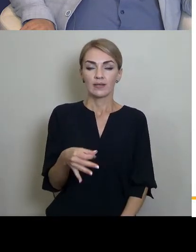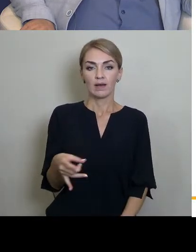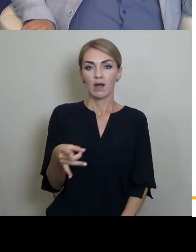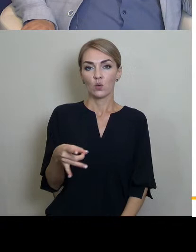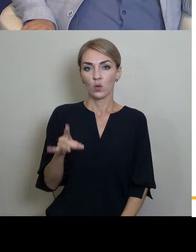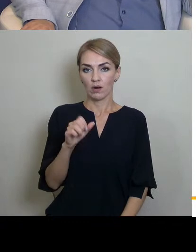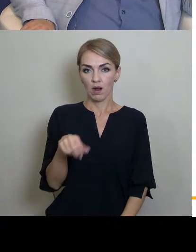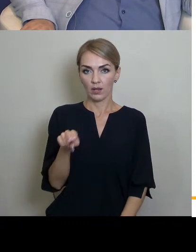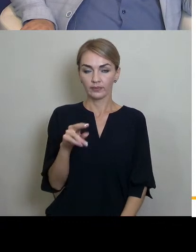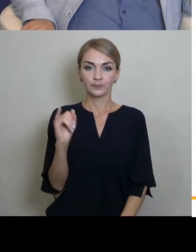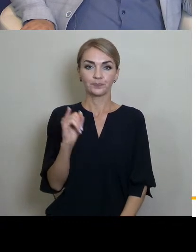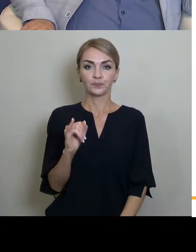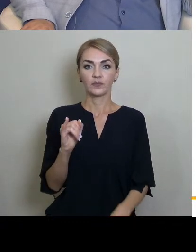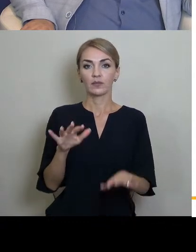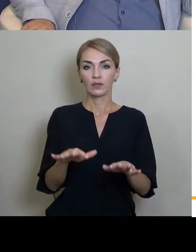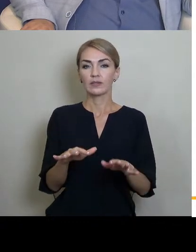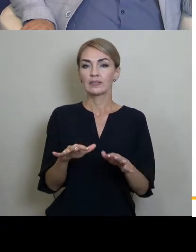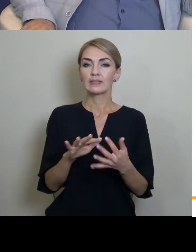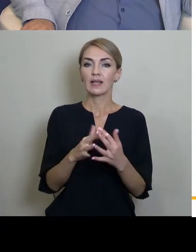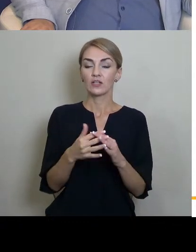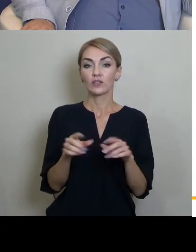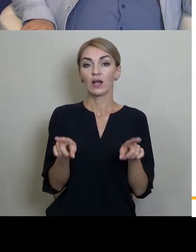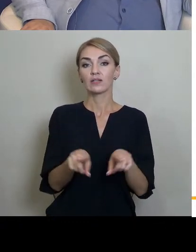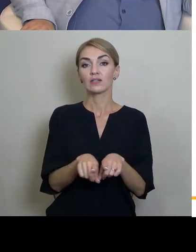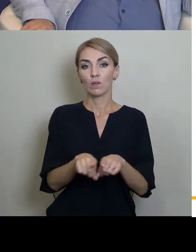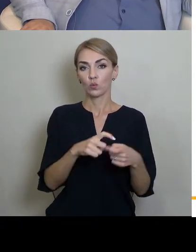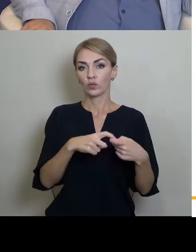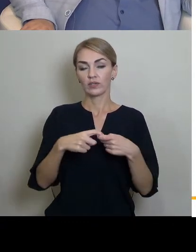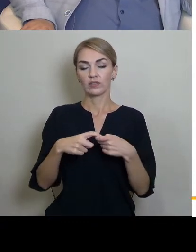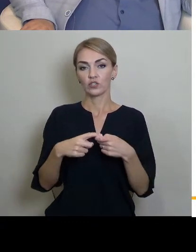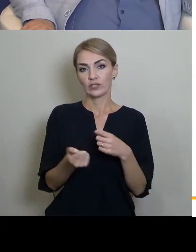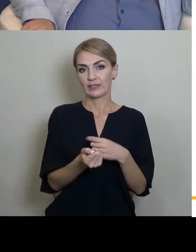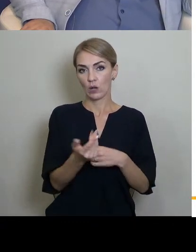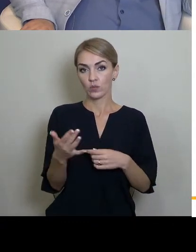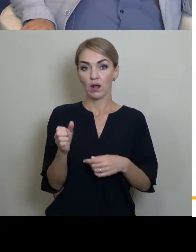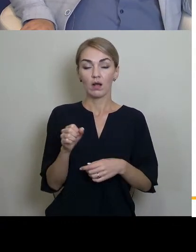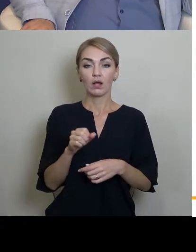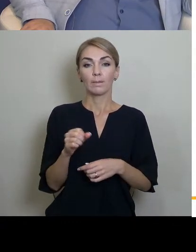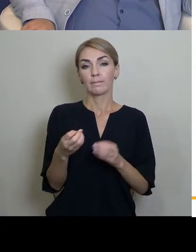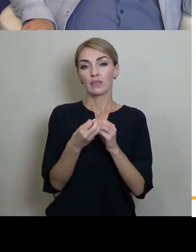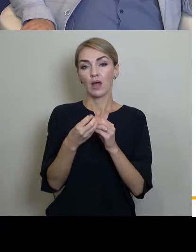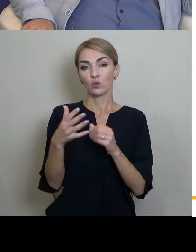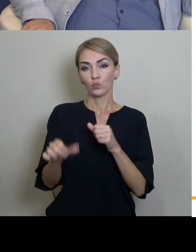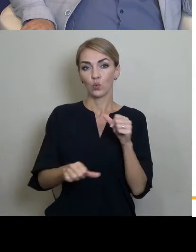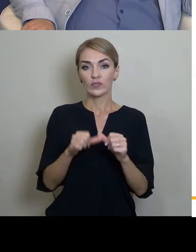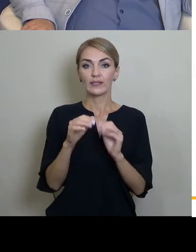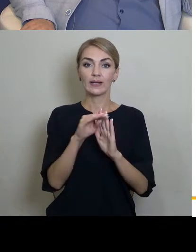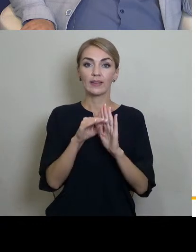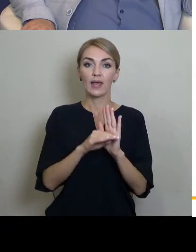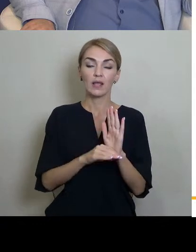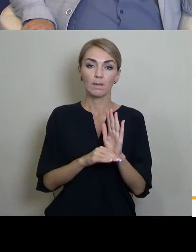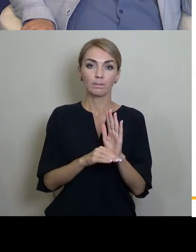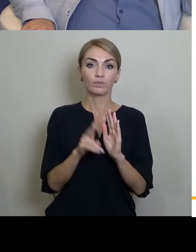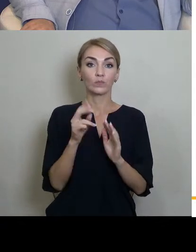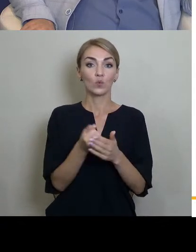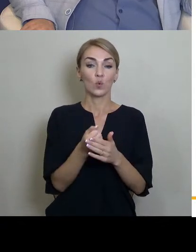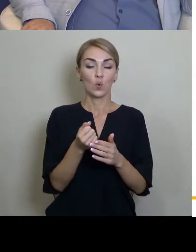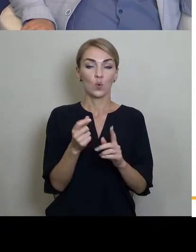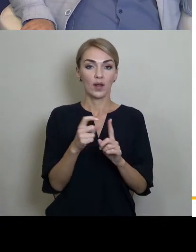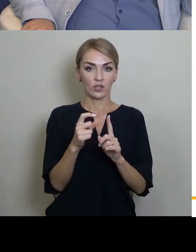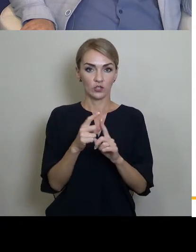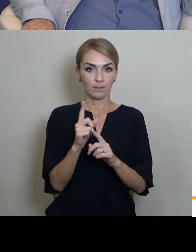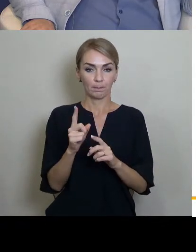to oblast rayon councils of the cities and villages, depending on the numbers. In 2015,